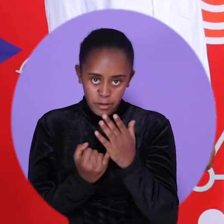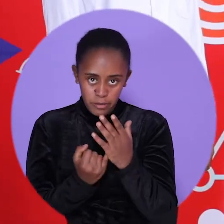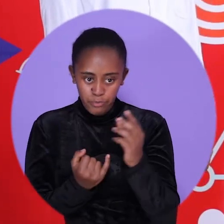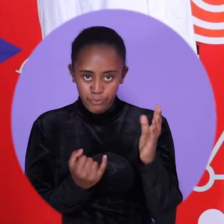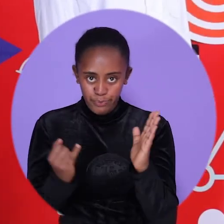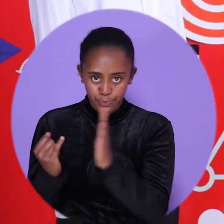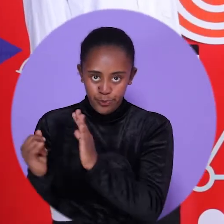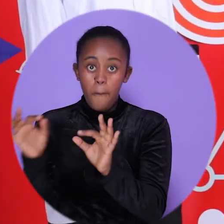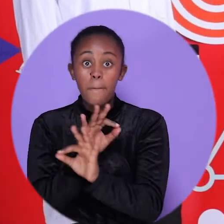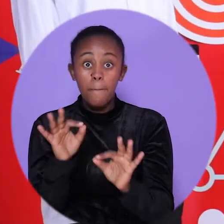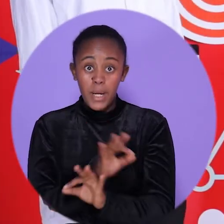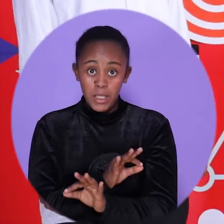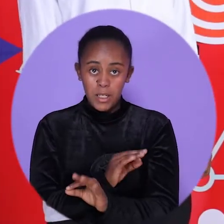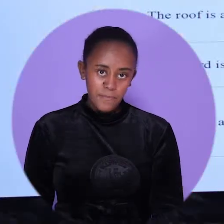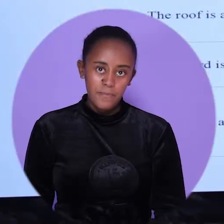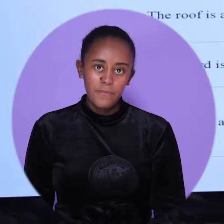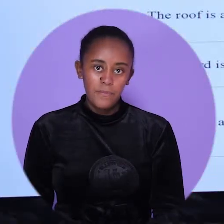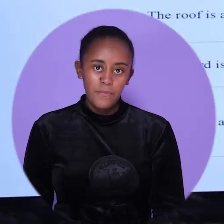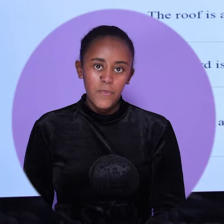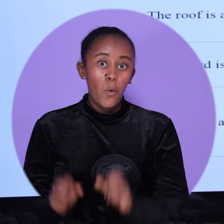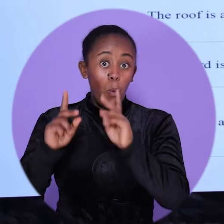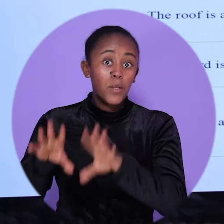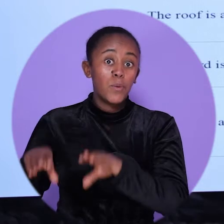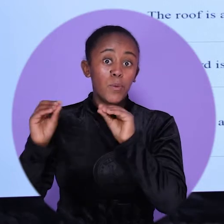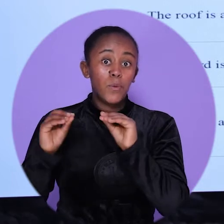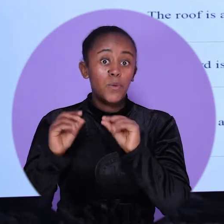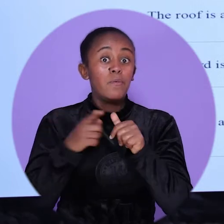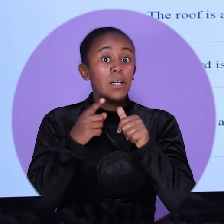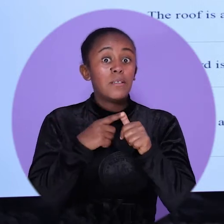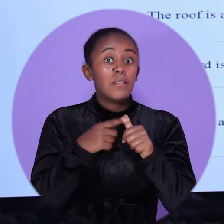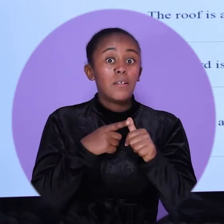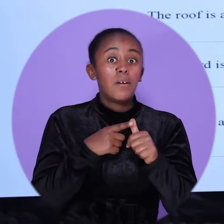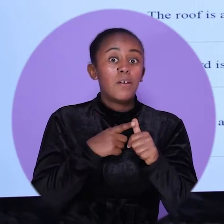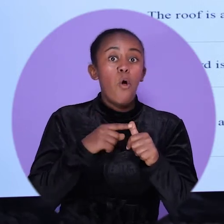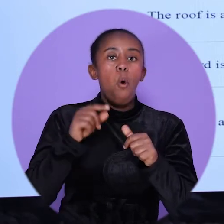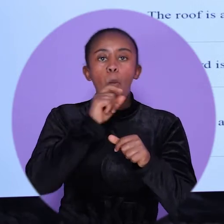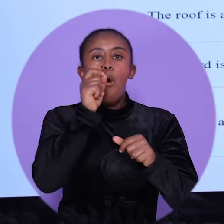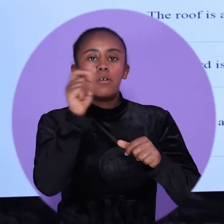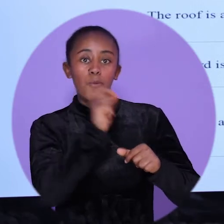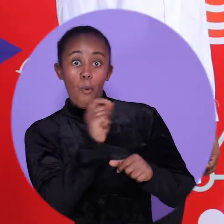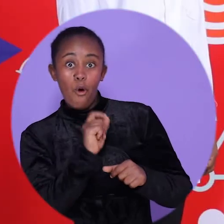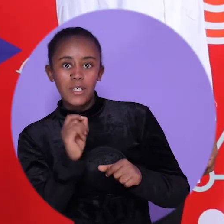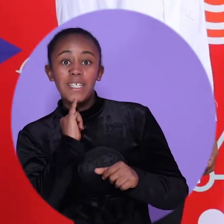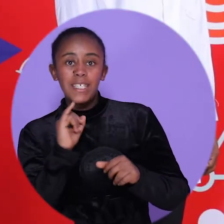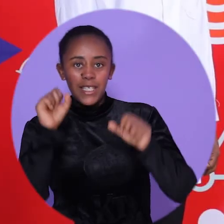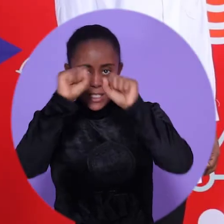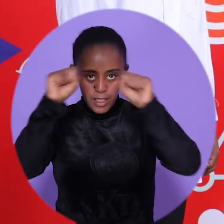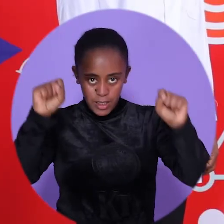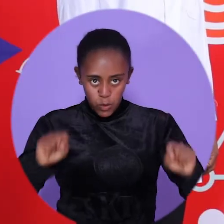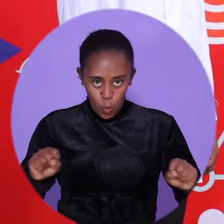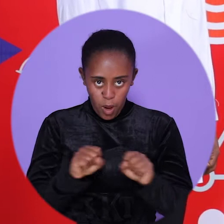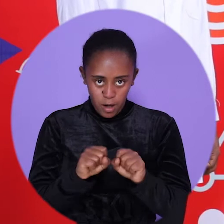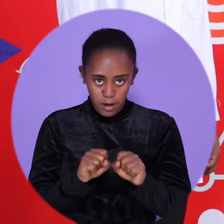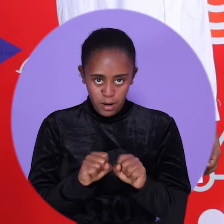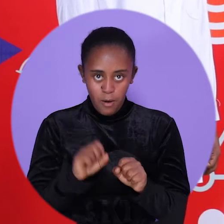do together, student. Okay, student, look at the first sentence. The board is a square. The board is